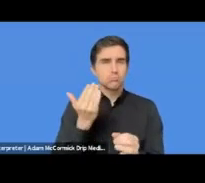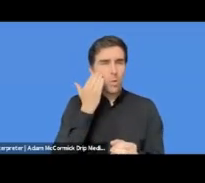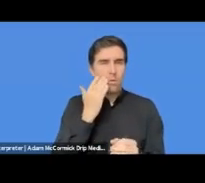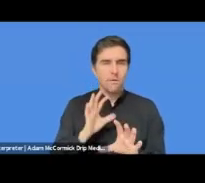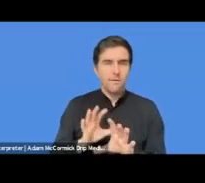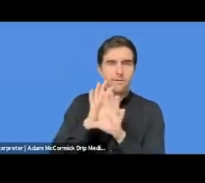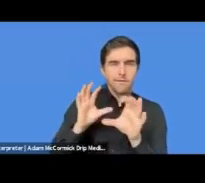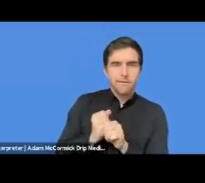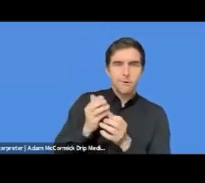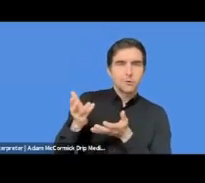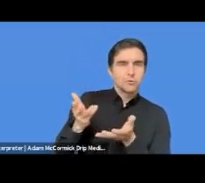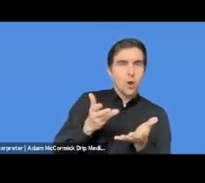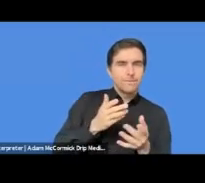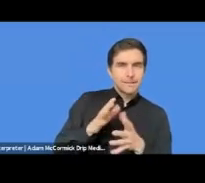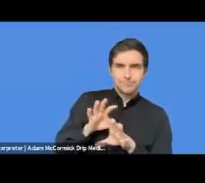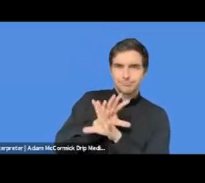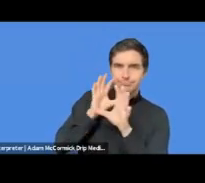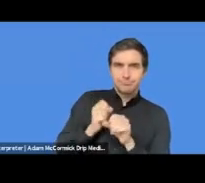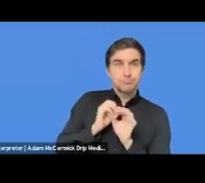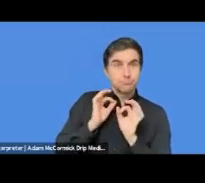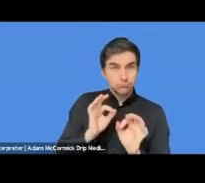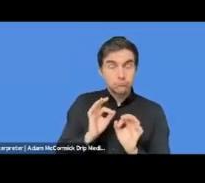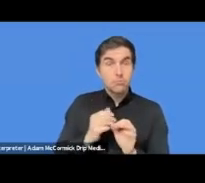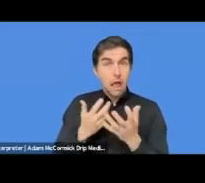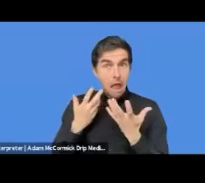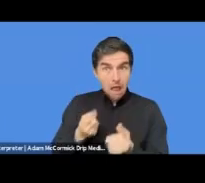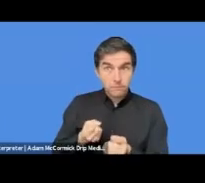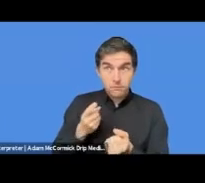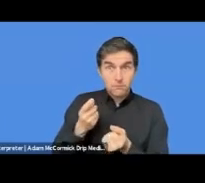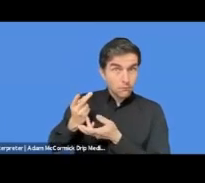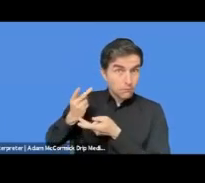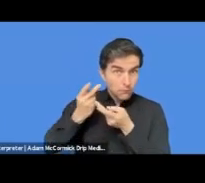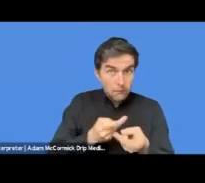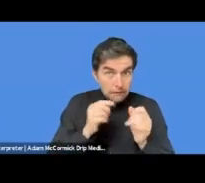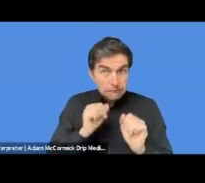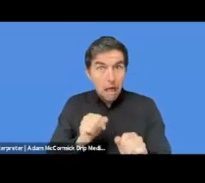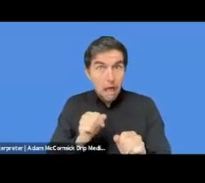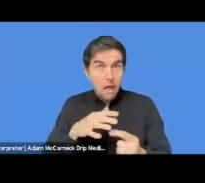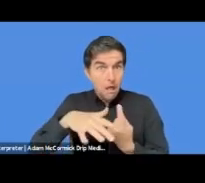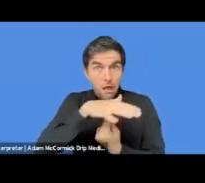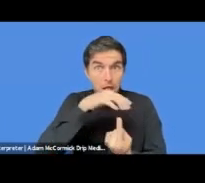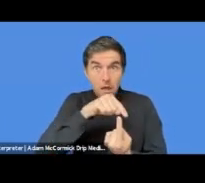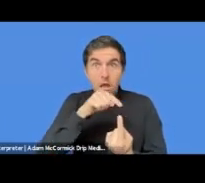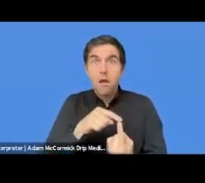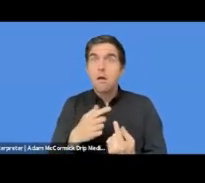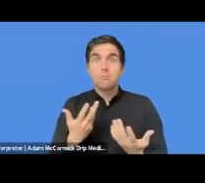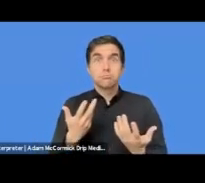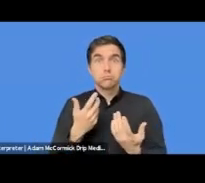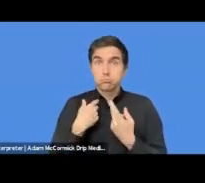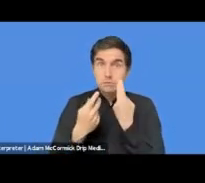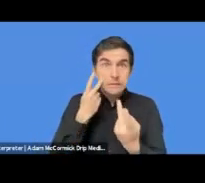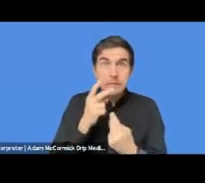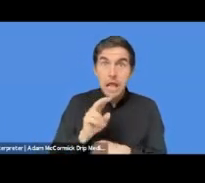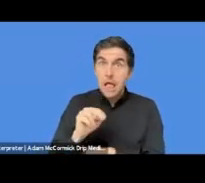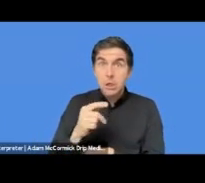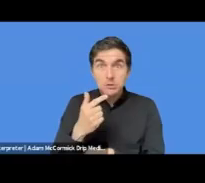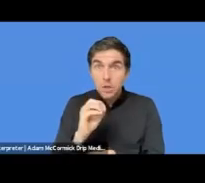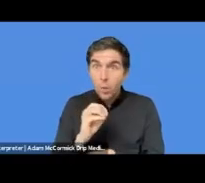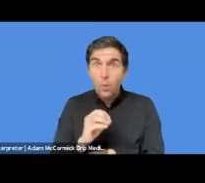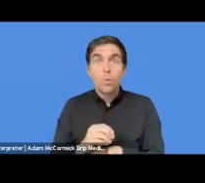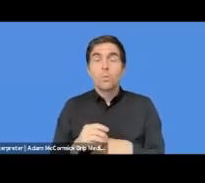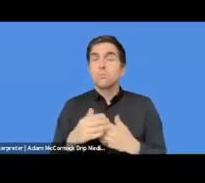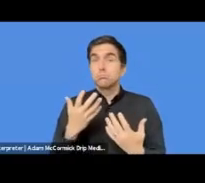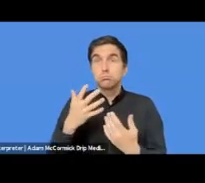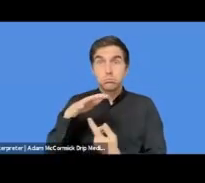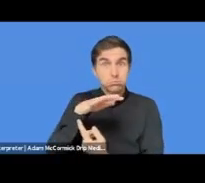delivery. Easy resource mobilization. So what we have seen in the NGOs of the community-based organization,